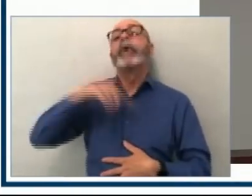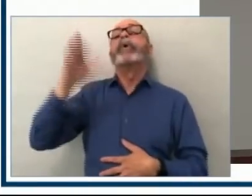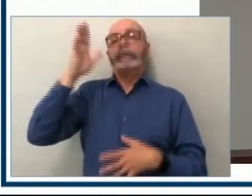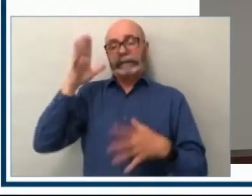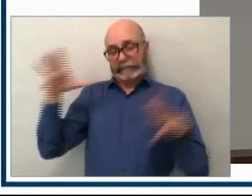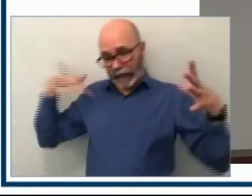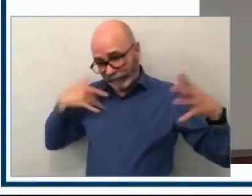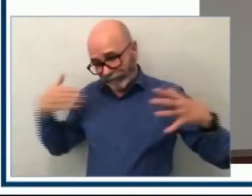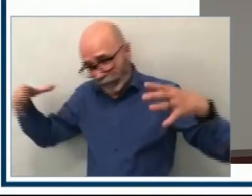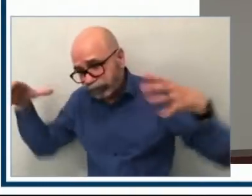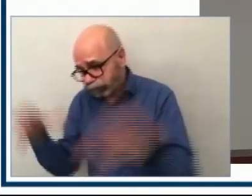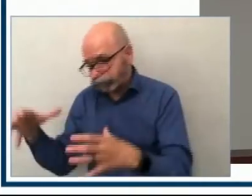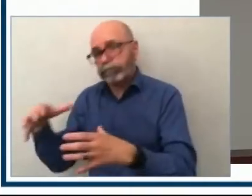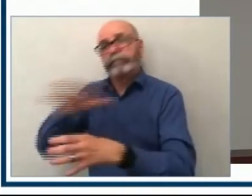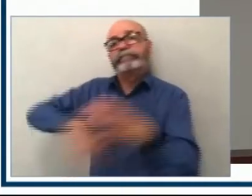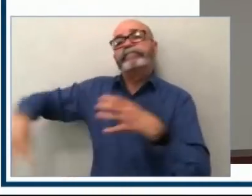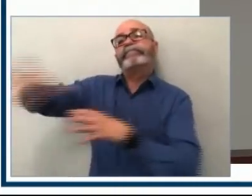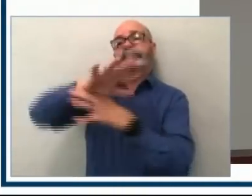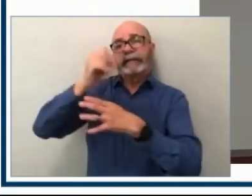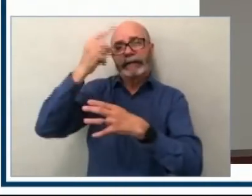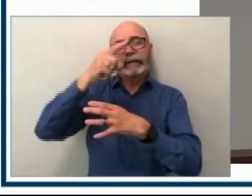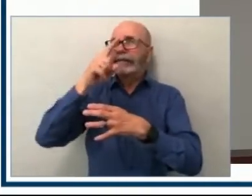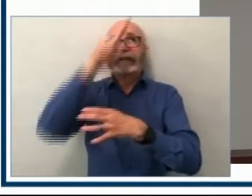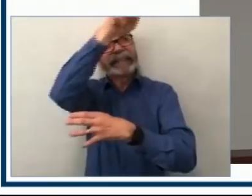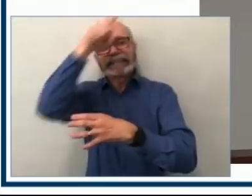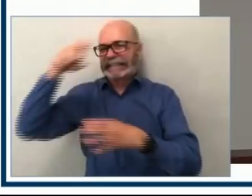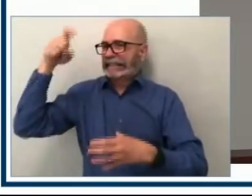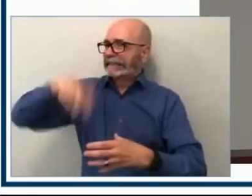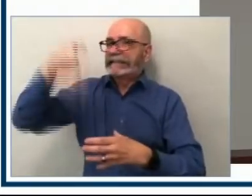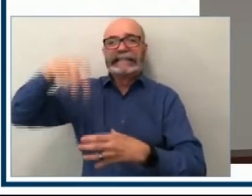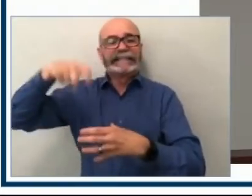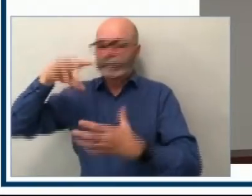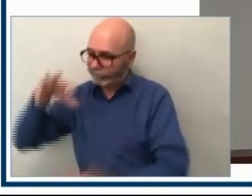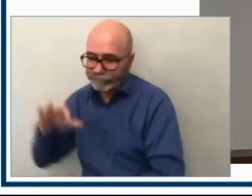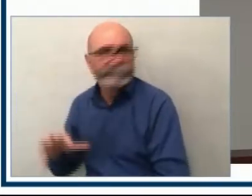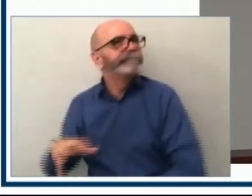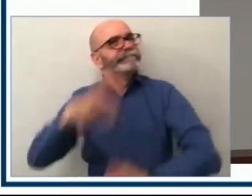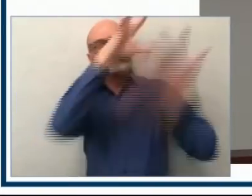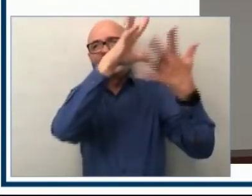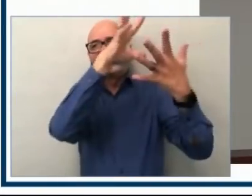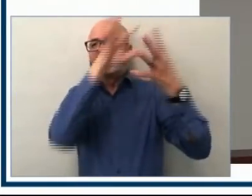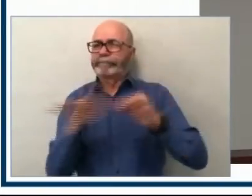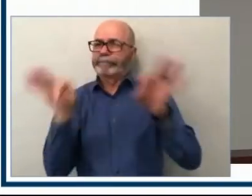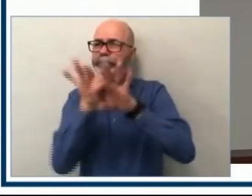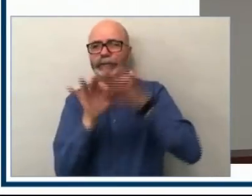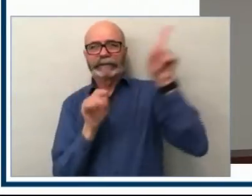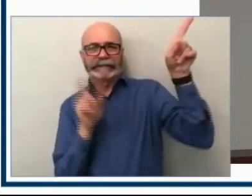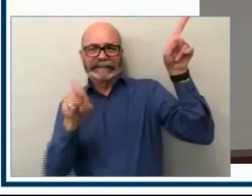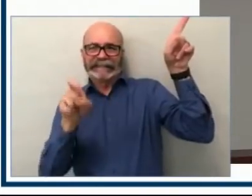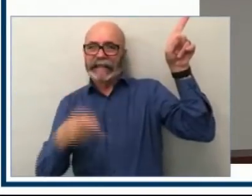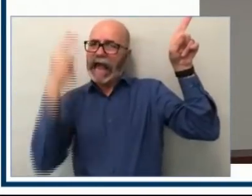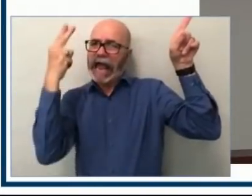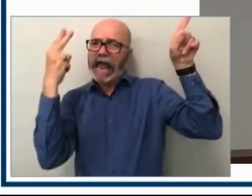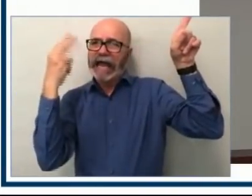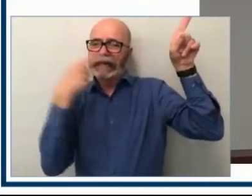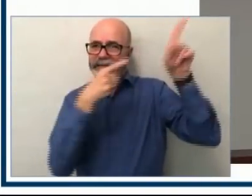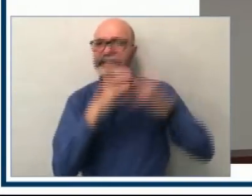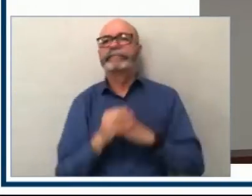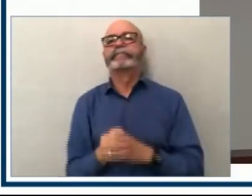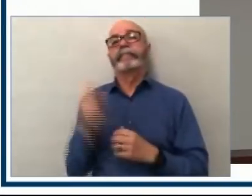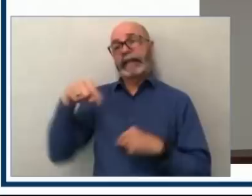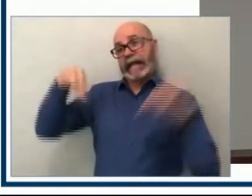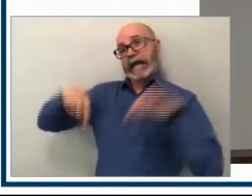of our northern neighbors. Our approach to vaccine in Nova Scotia has and will continue